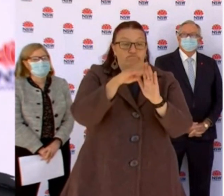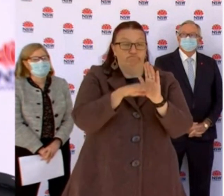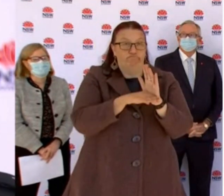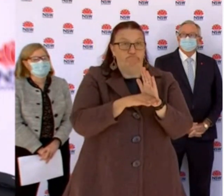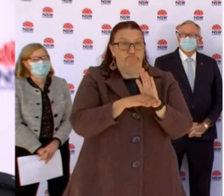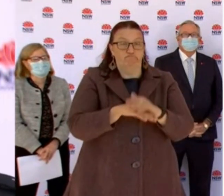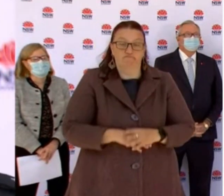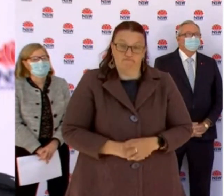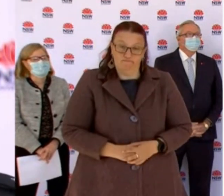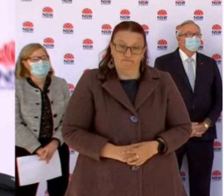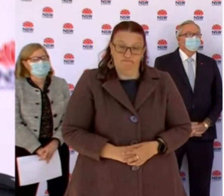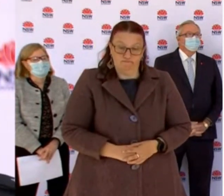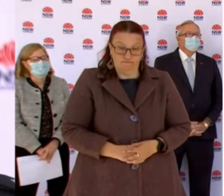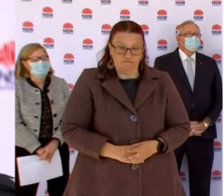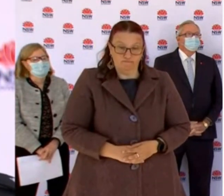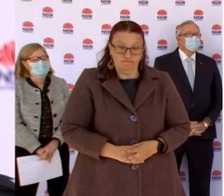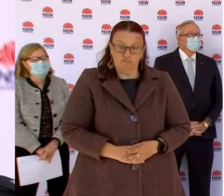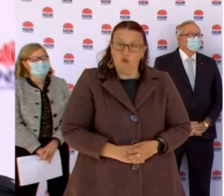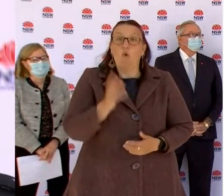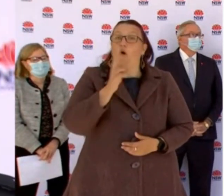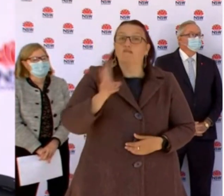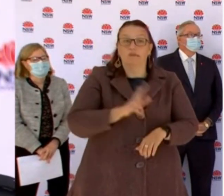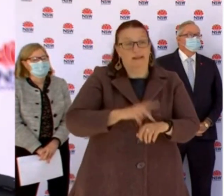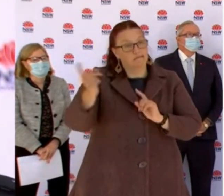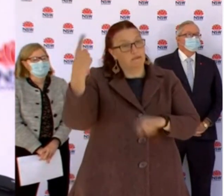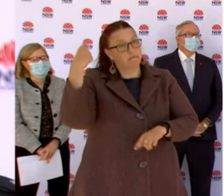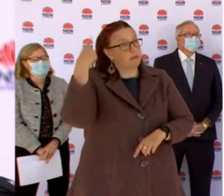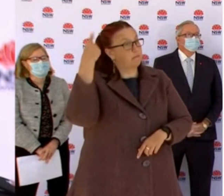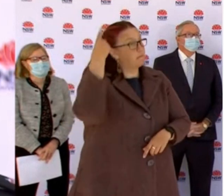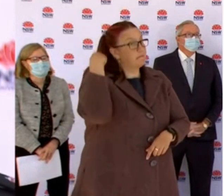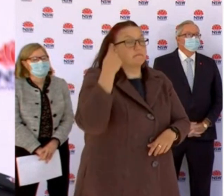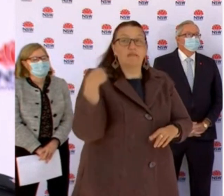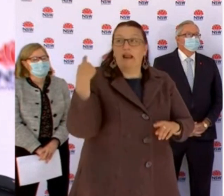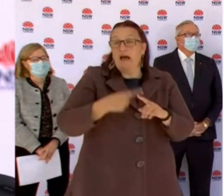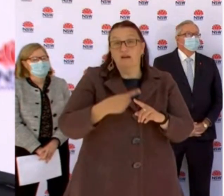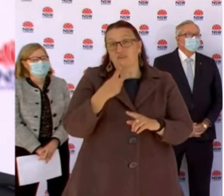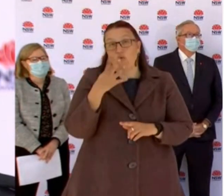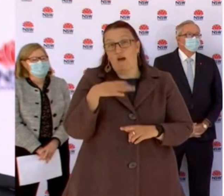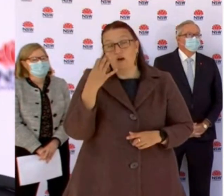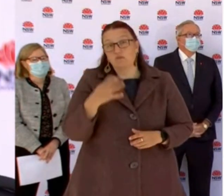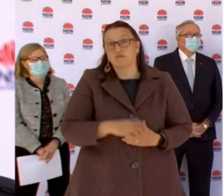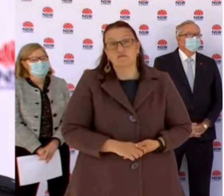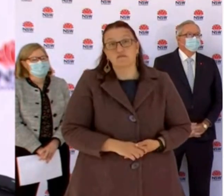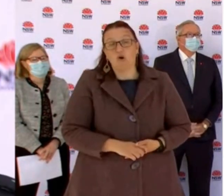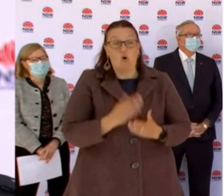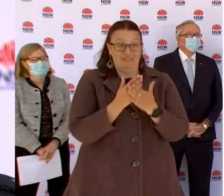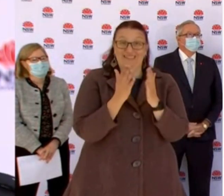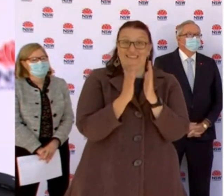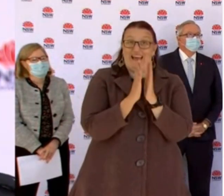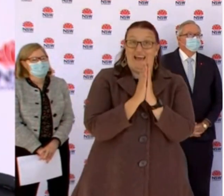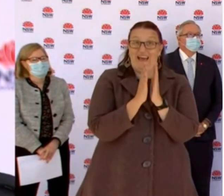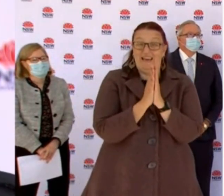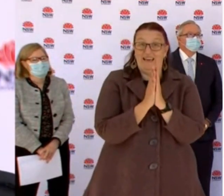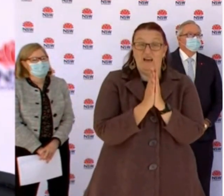of people. Police are called to many, many jobs. Over the last 24 hours, just Sunday, over 1,000 calls